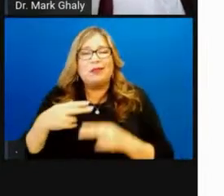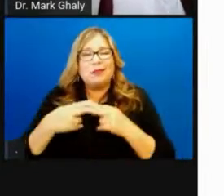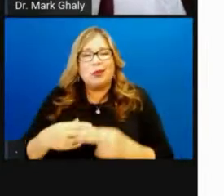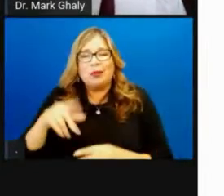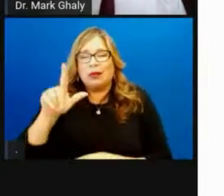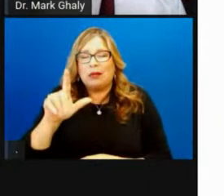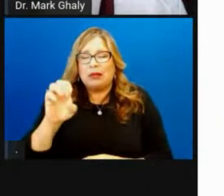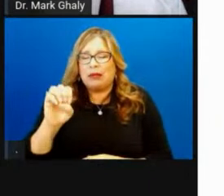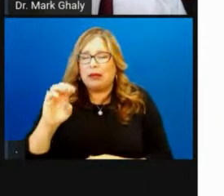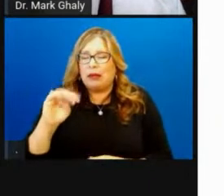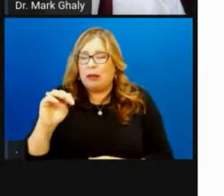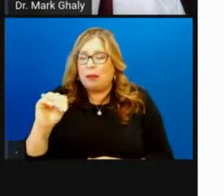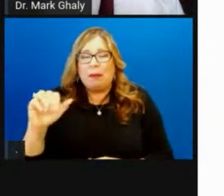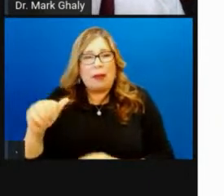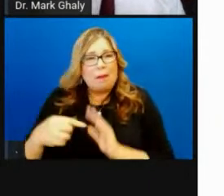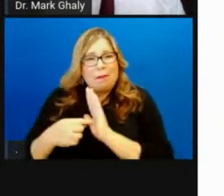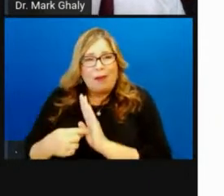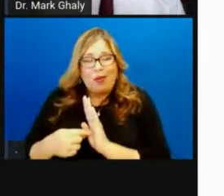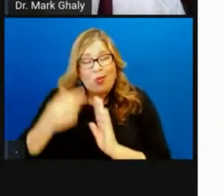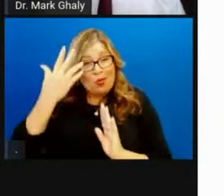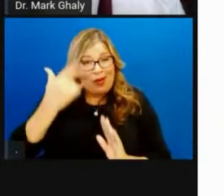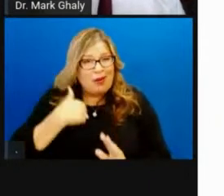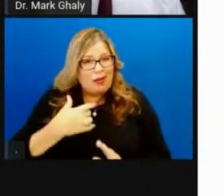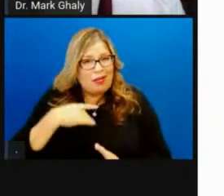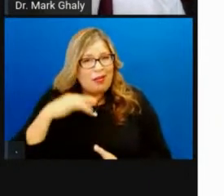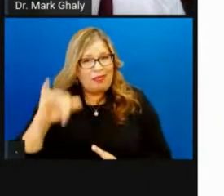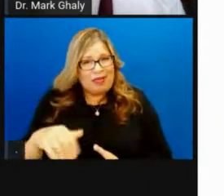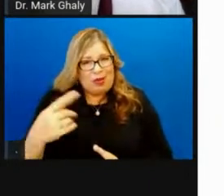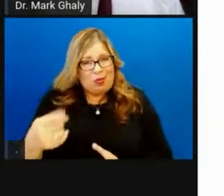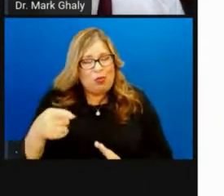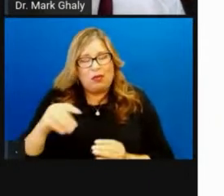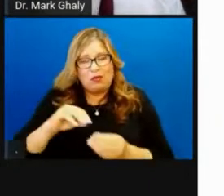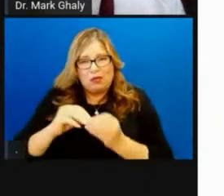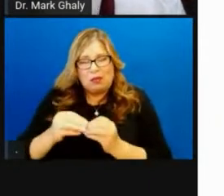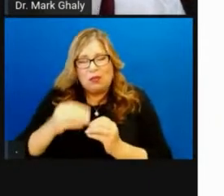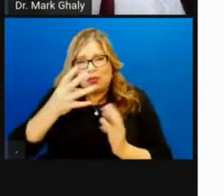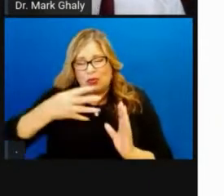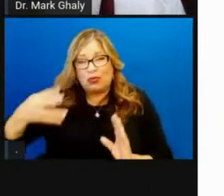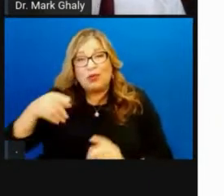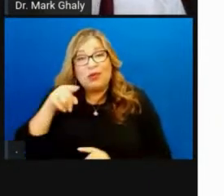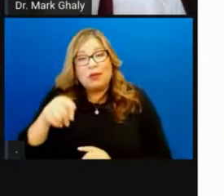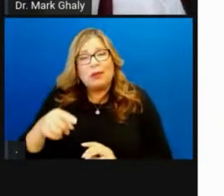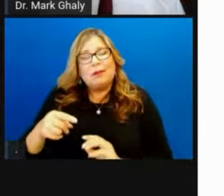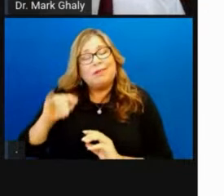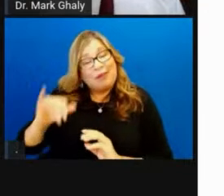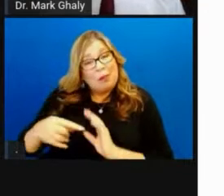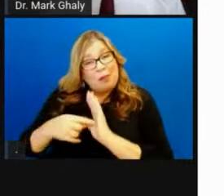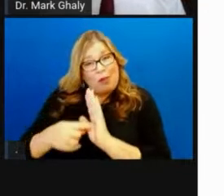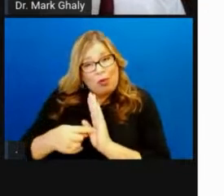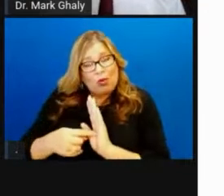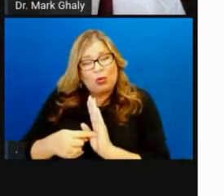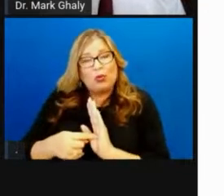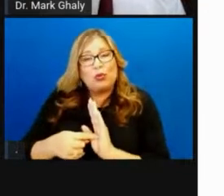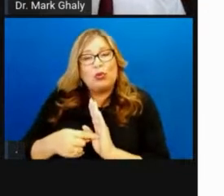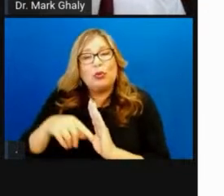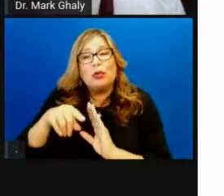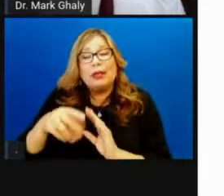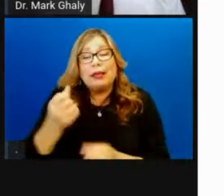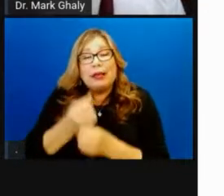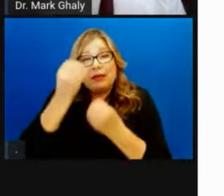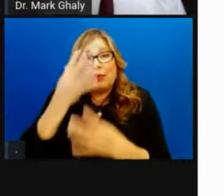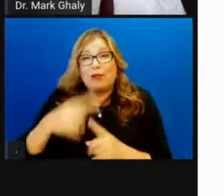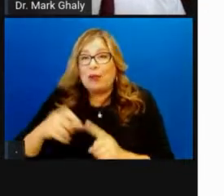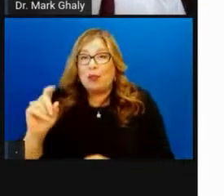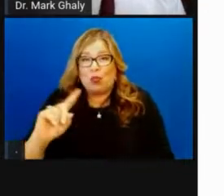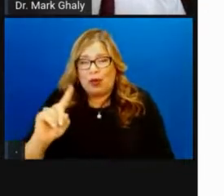one of the reasons why I like it and chose to share it with you today is because it's a model that uses hospital admissions